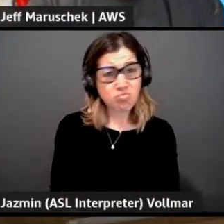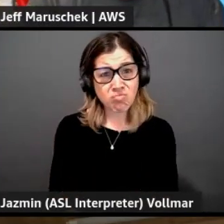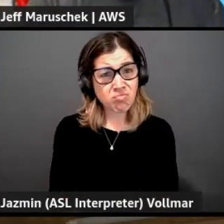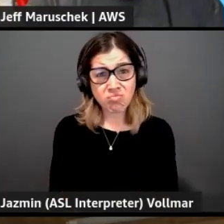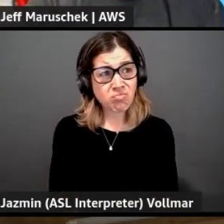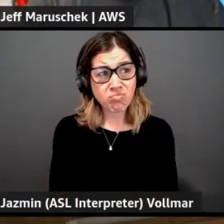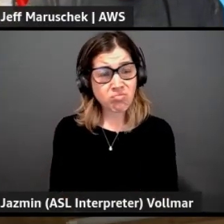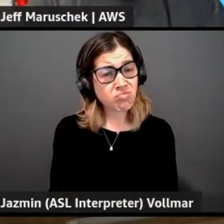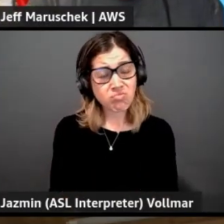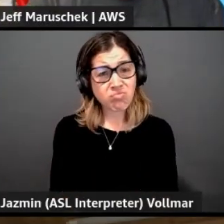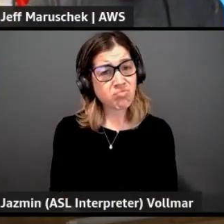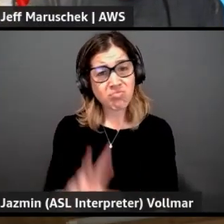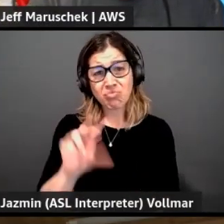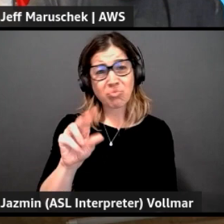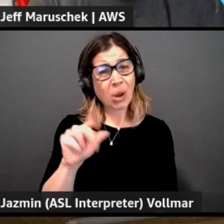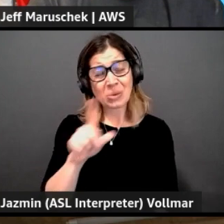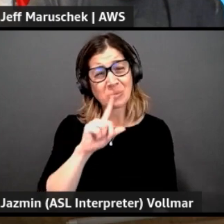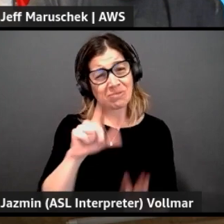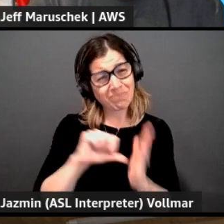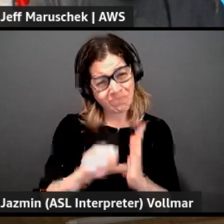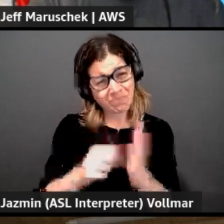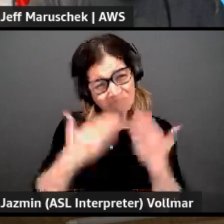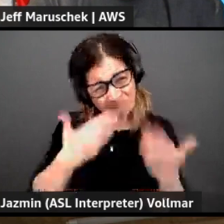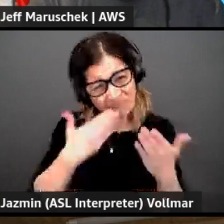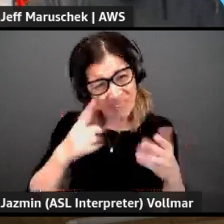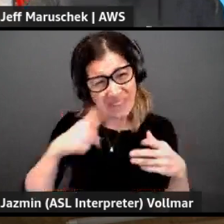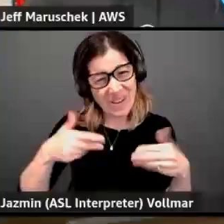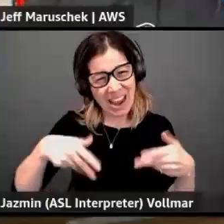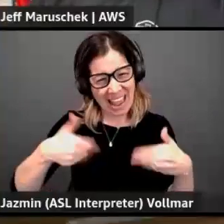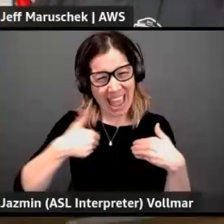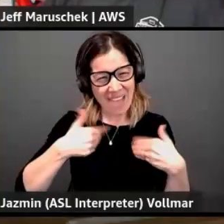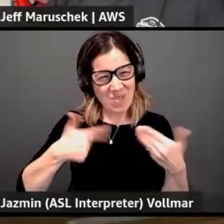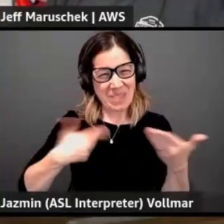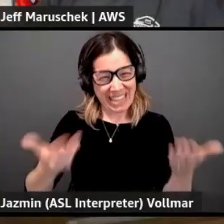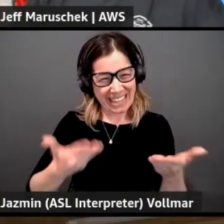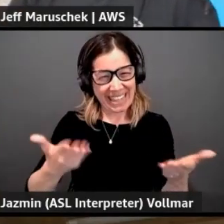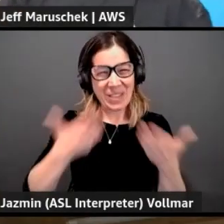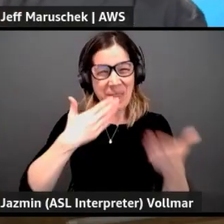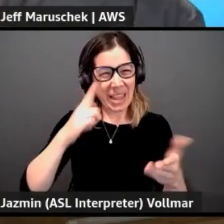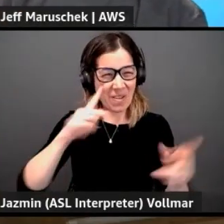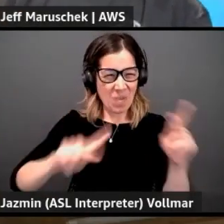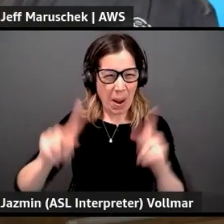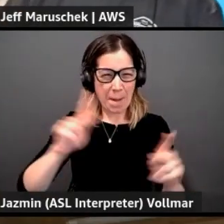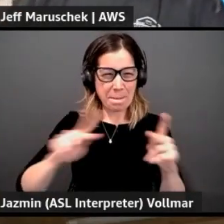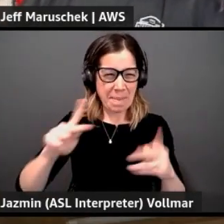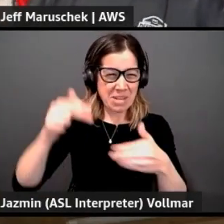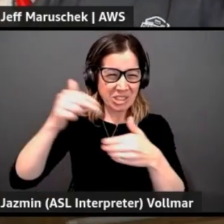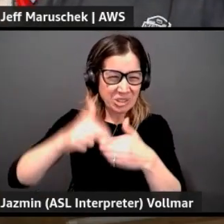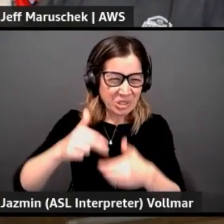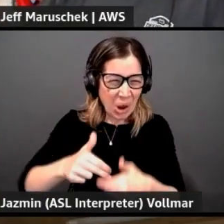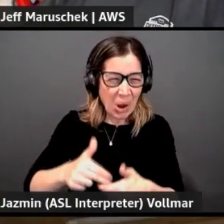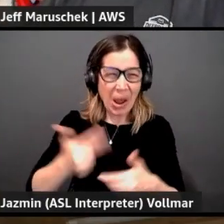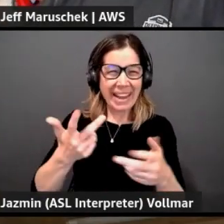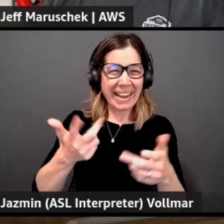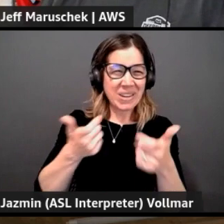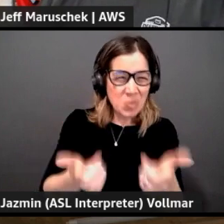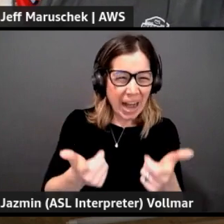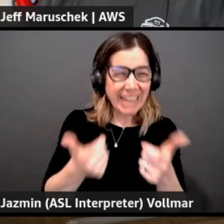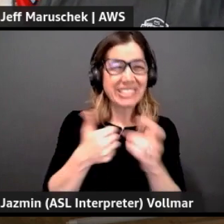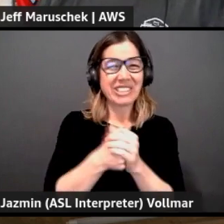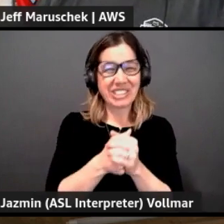really that. Again, thanks for having me, and thanks for people tuning in, particularly those late in the evening.